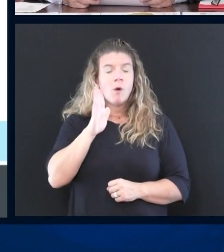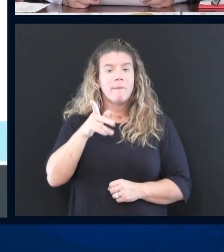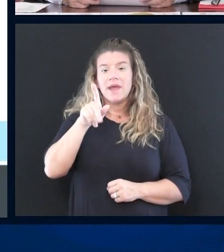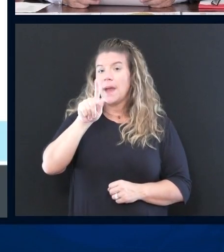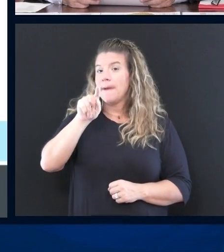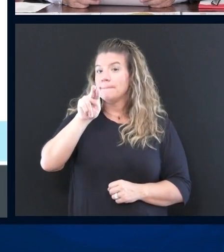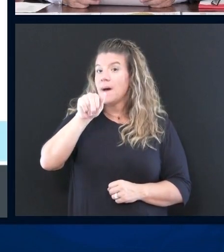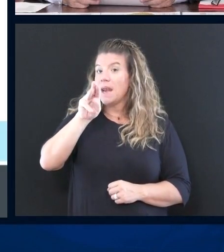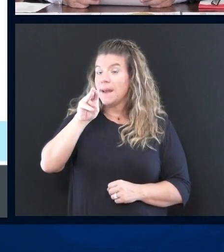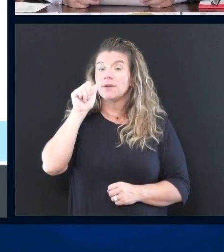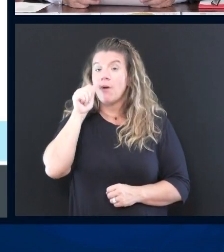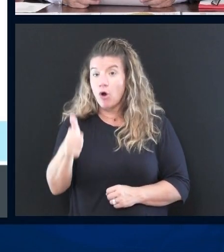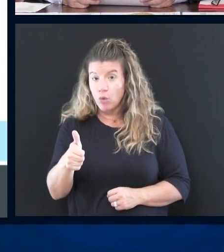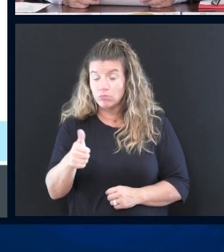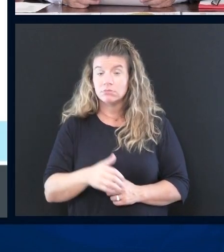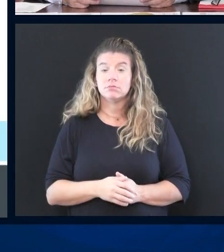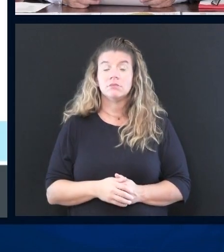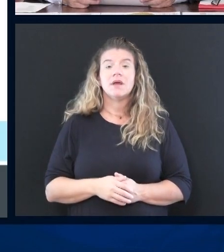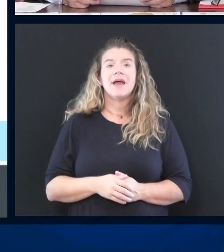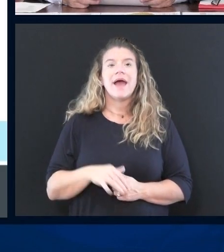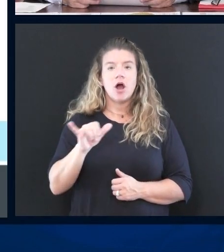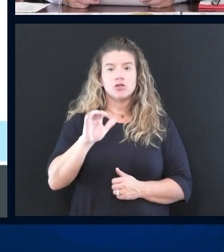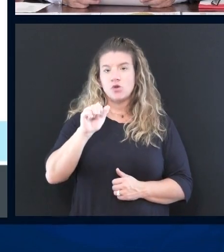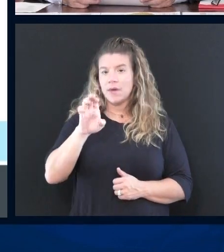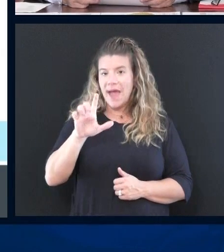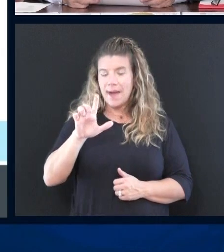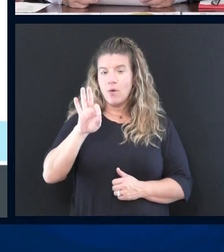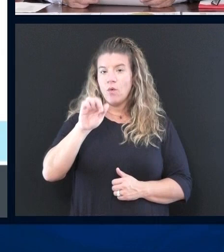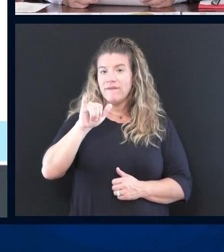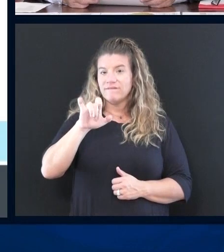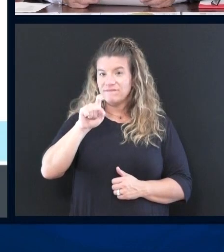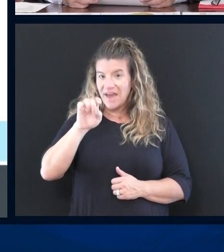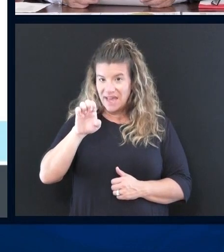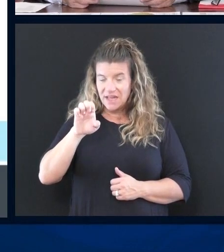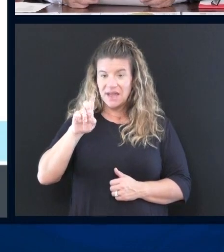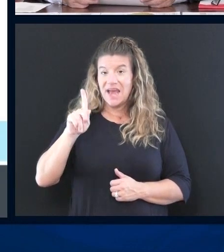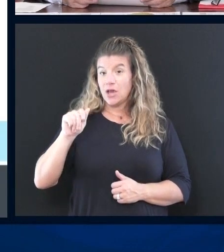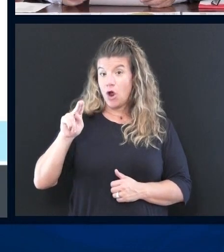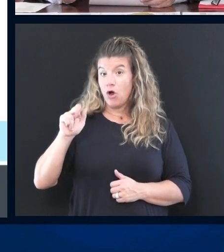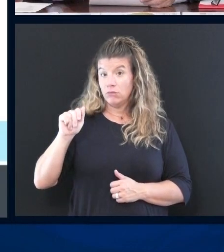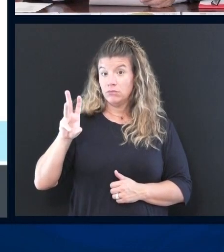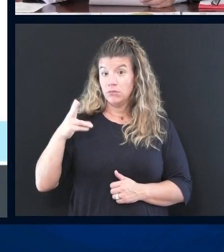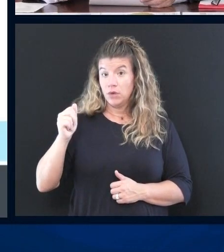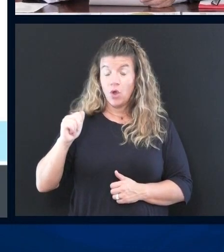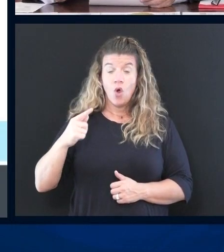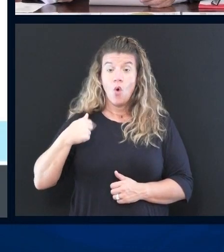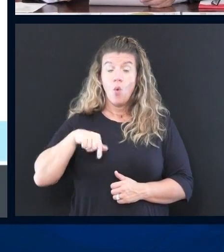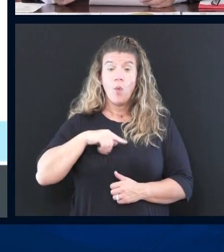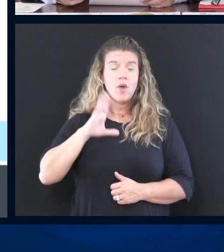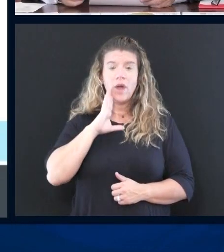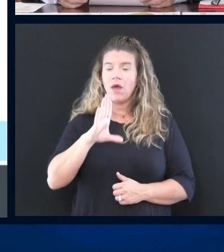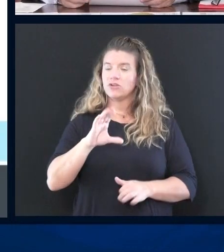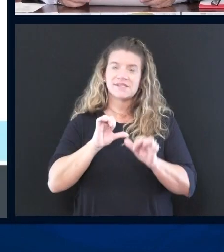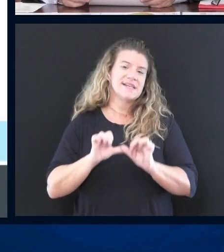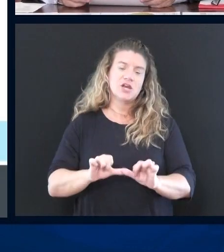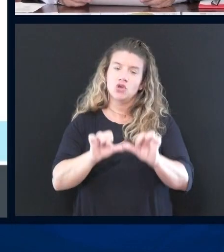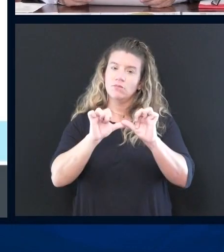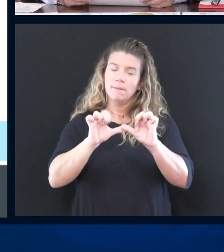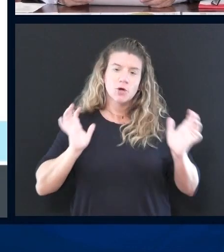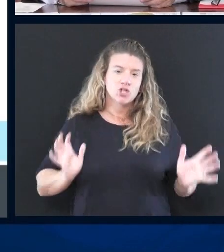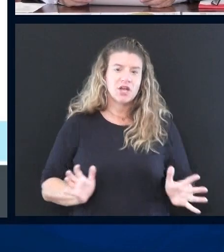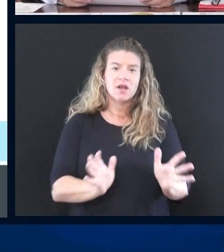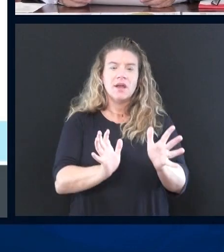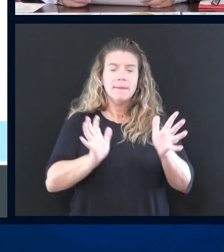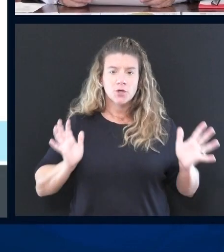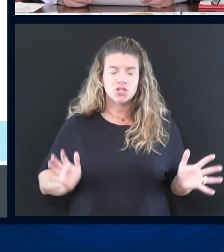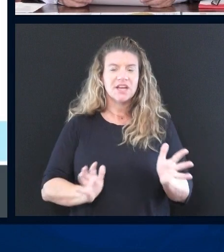County tomorrow, as well as Cabell, Fayette, and Kanawha counties, and we're just going to switch, keep moving just as fast